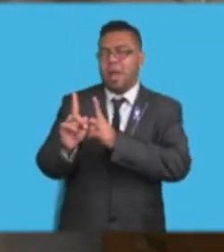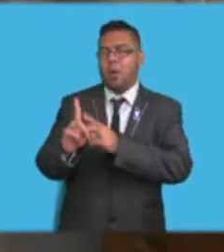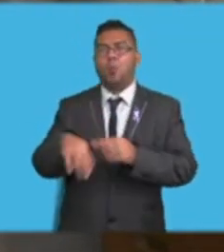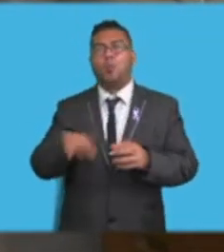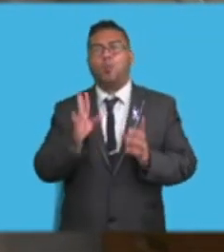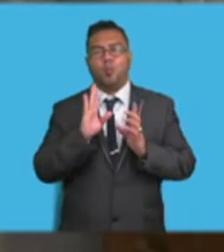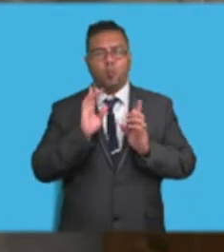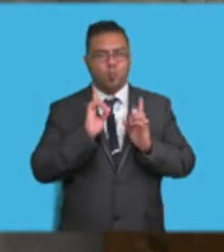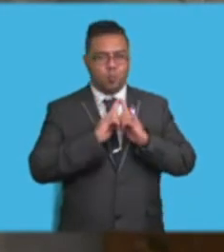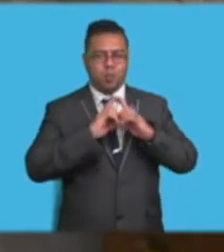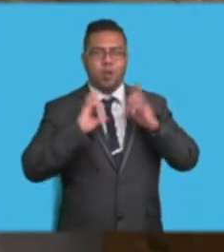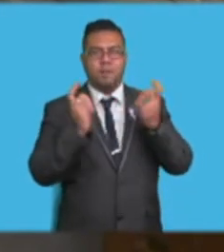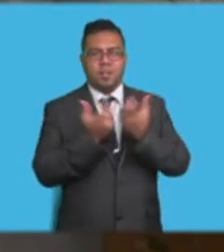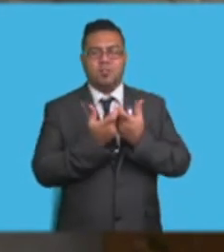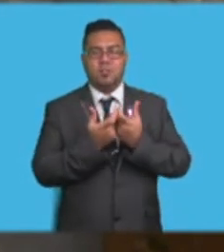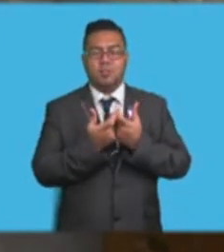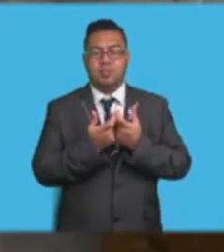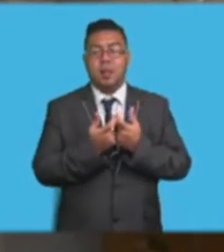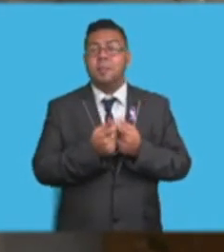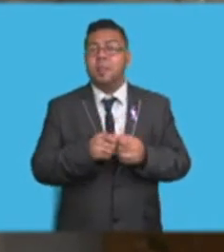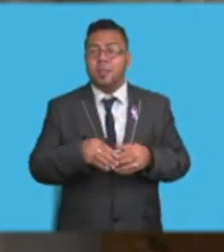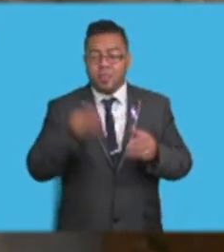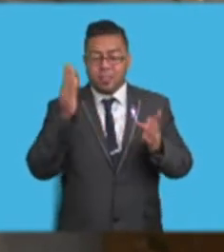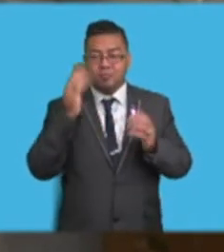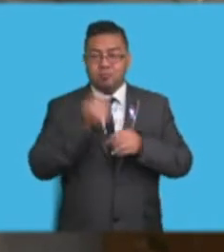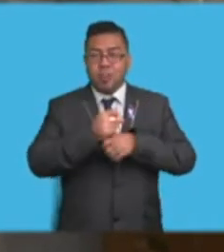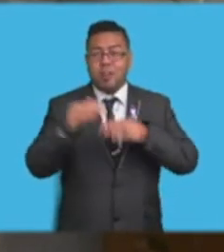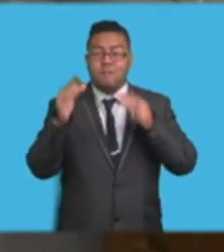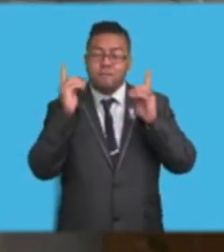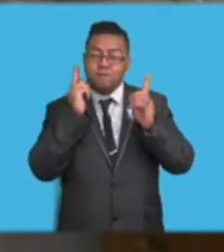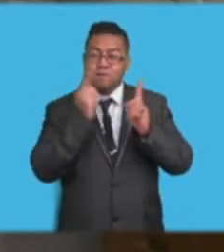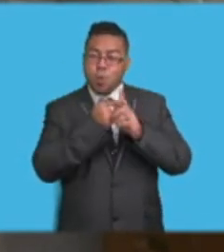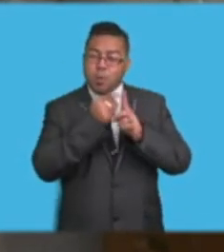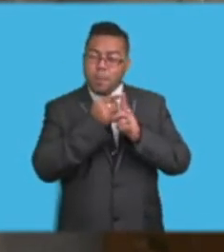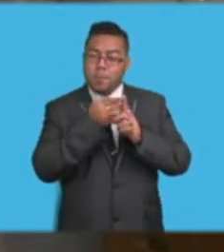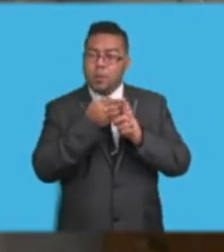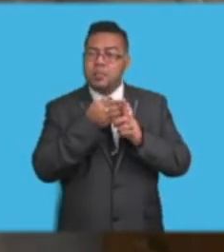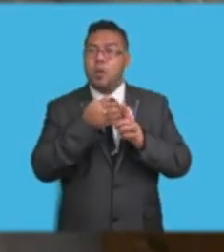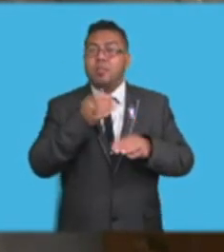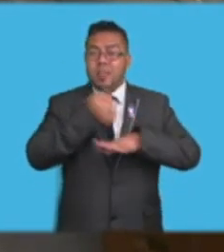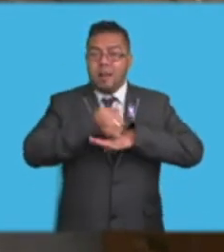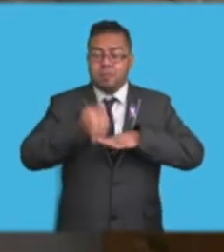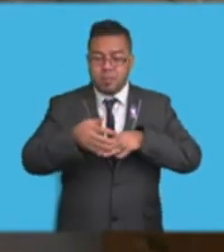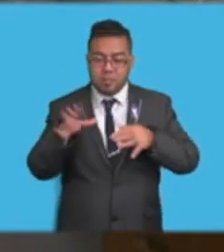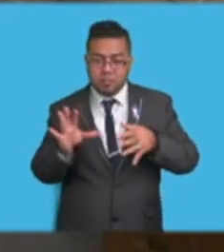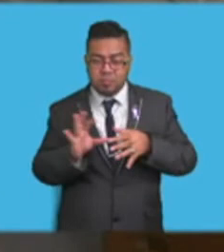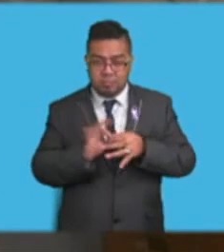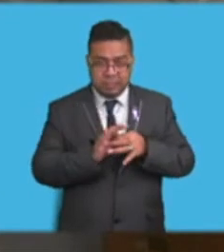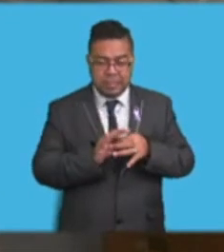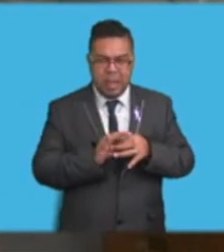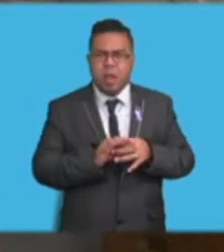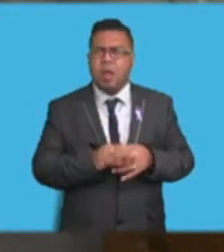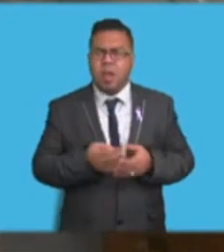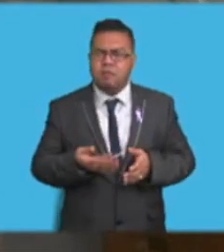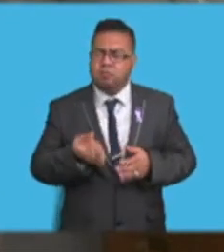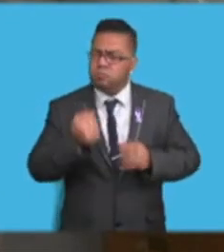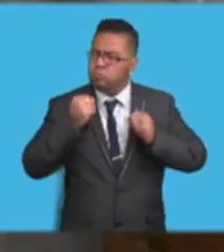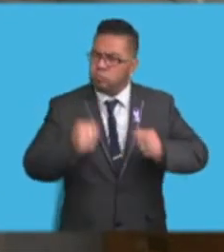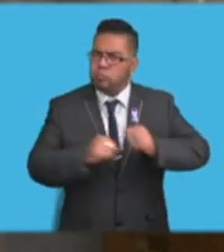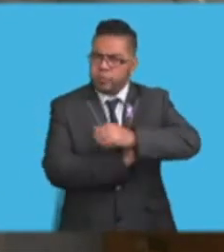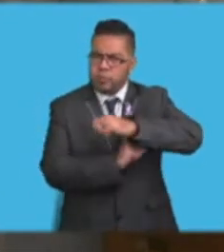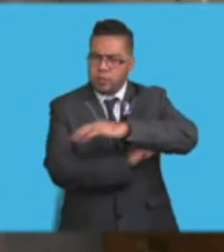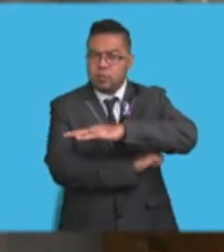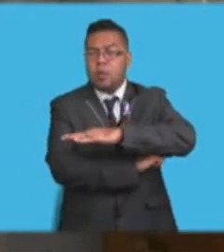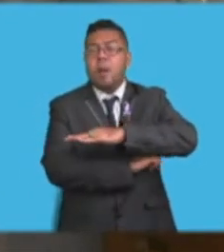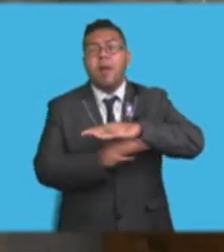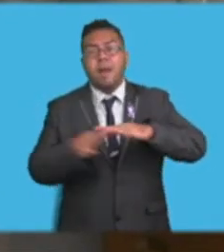the Convention. The presence of gender focal points in government agencies provided a strong foundation to obtain gender-related data